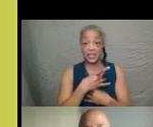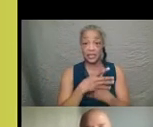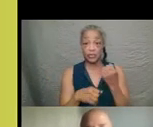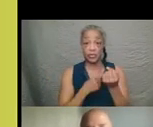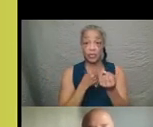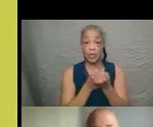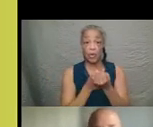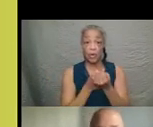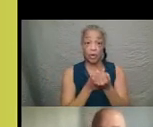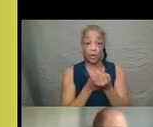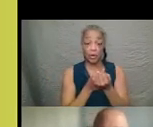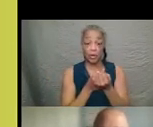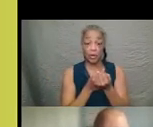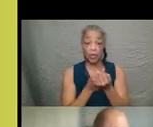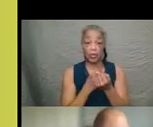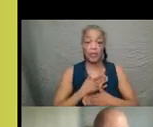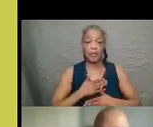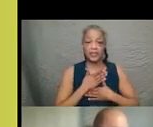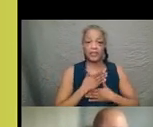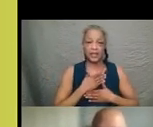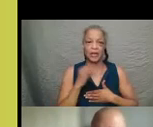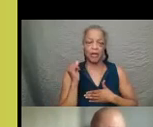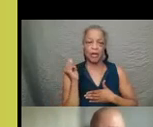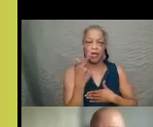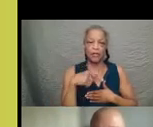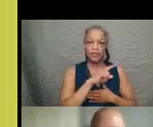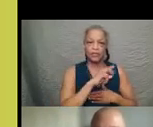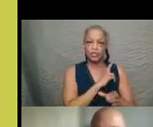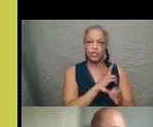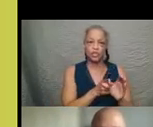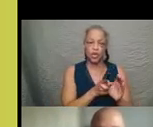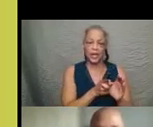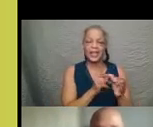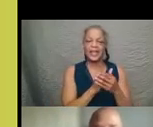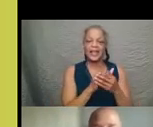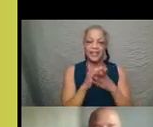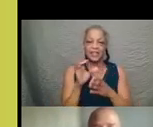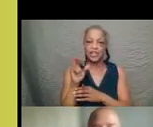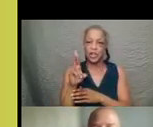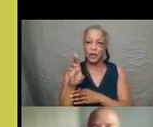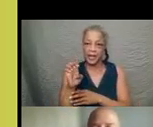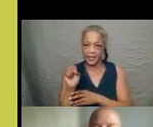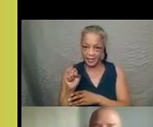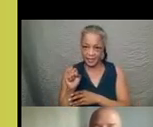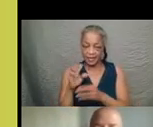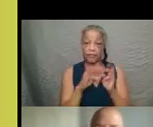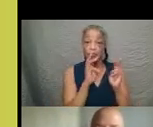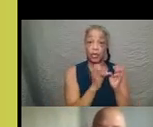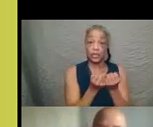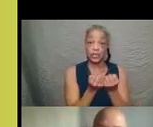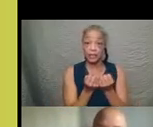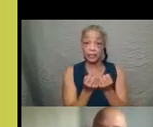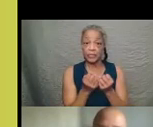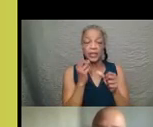supporting, right, we appreciate everyone's, you know, joining this series. we are also able to keep this type of work